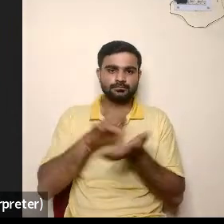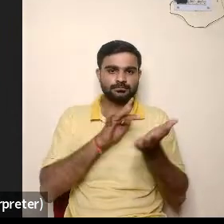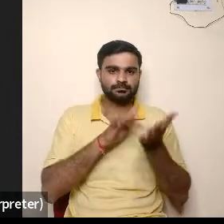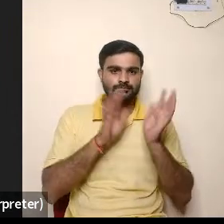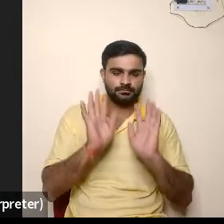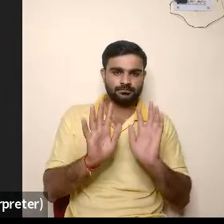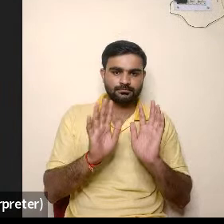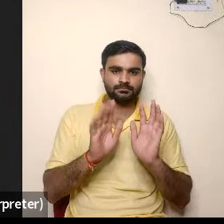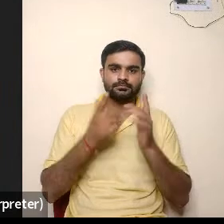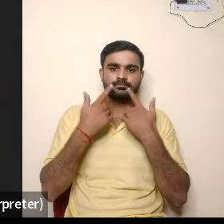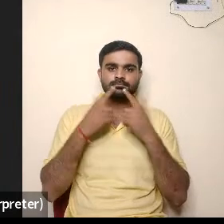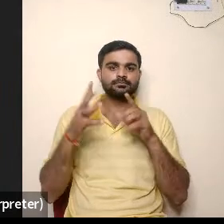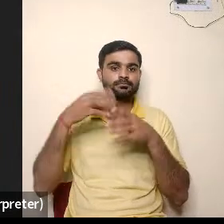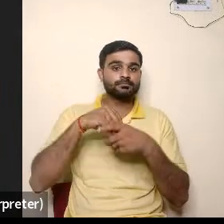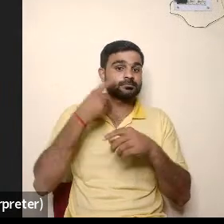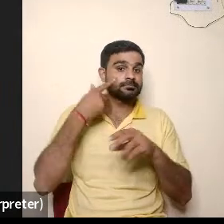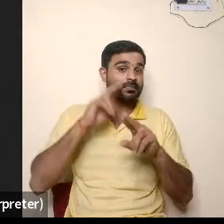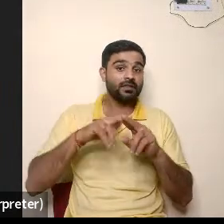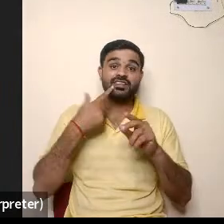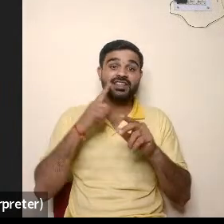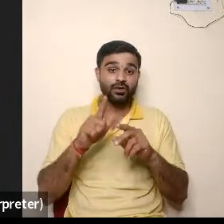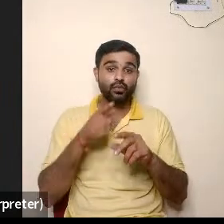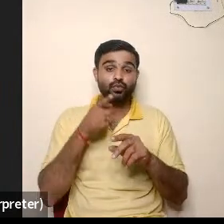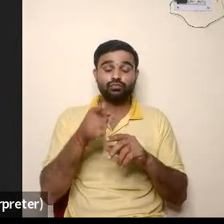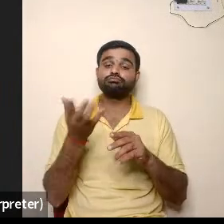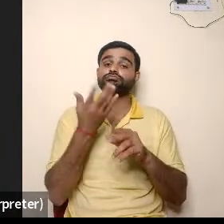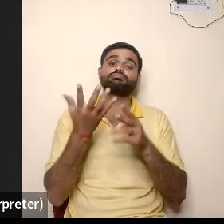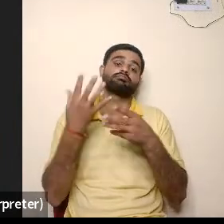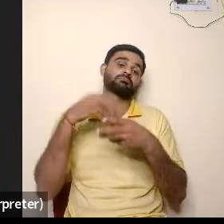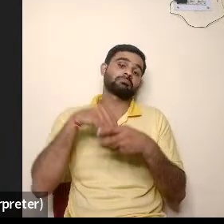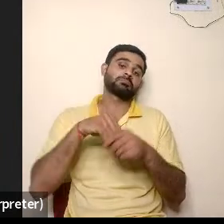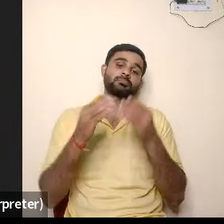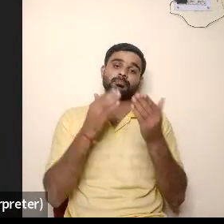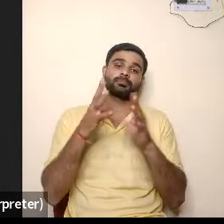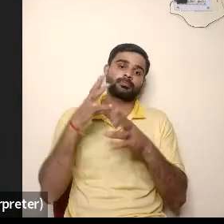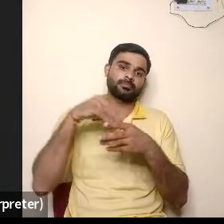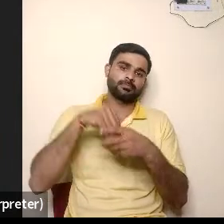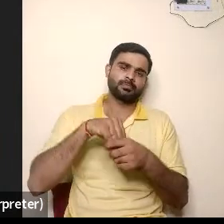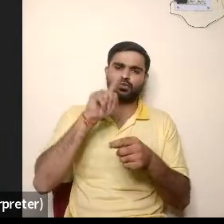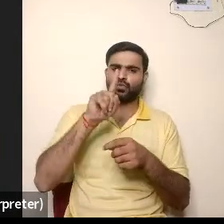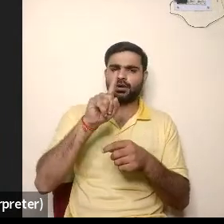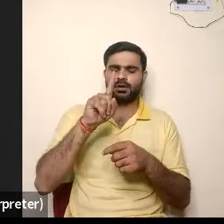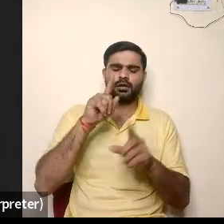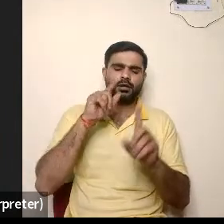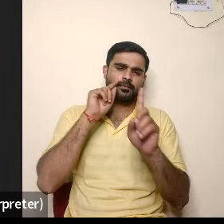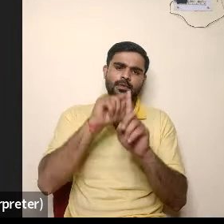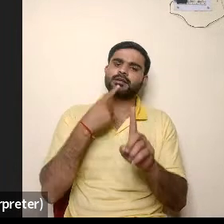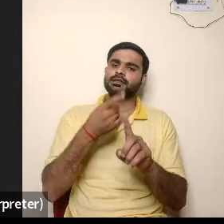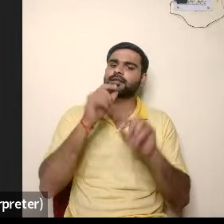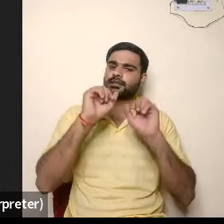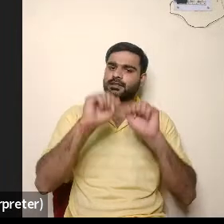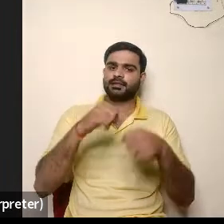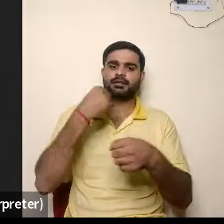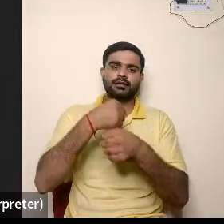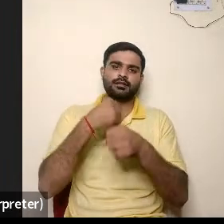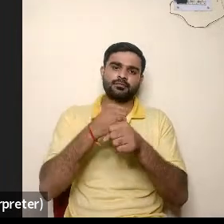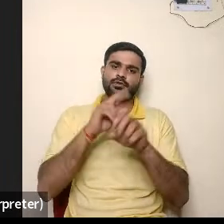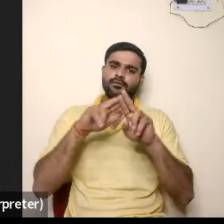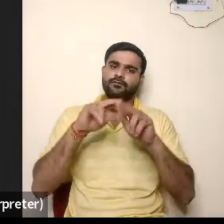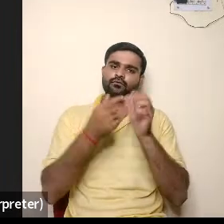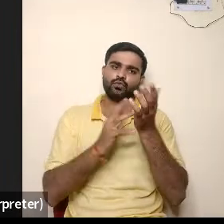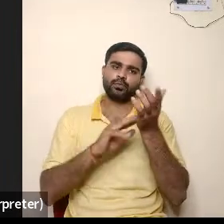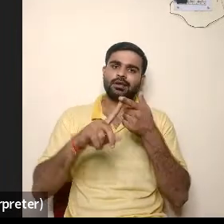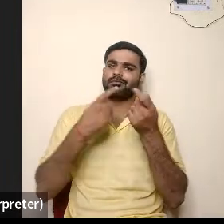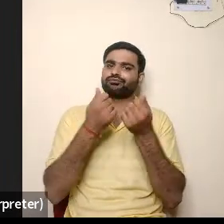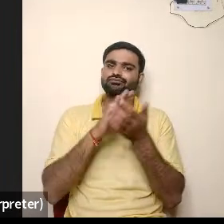been allowed. If they could allow it for this, it might also take out one of the points they have about it, like